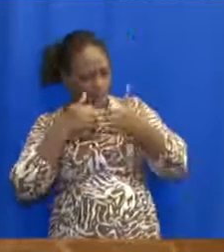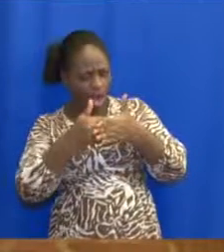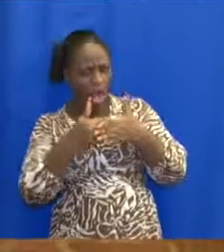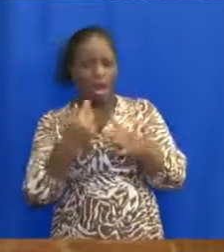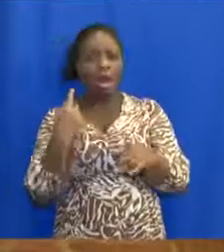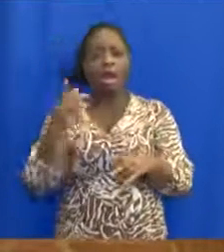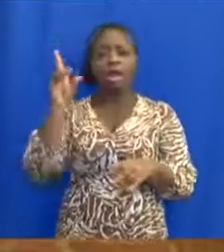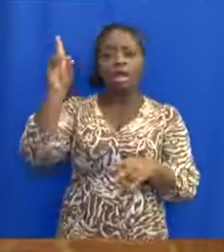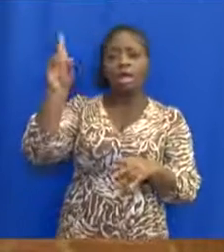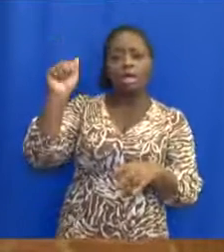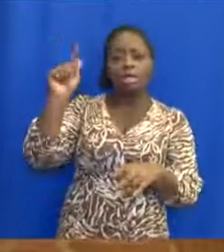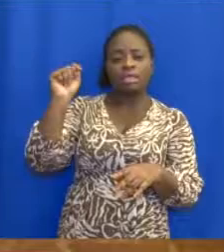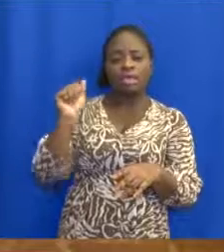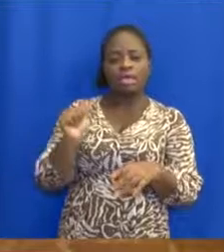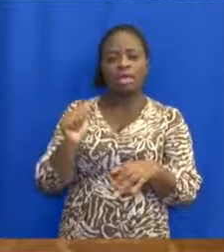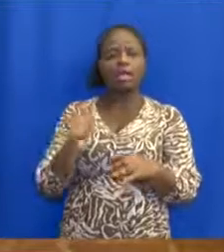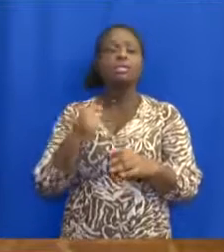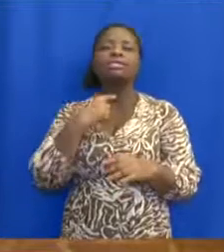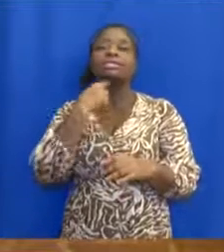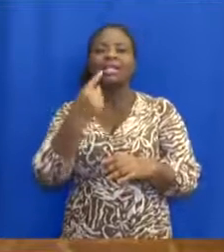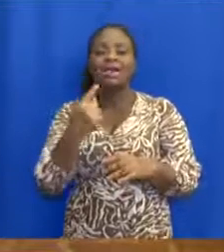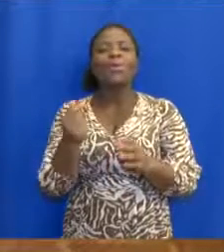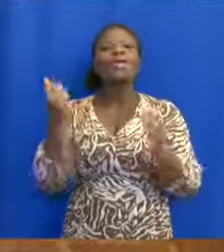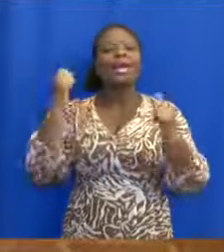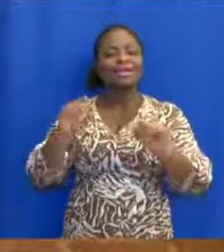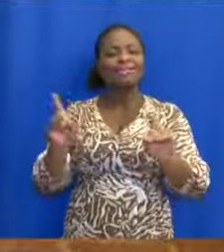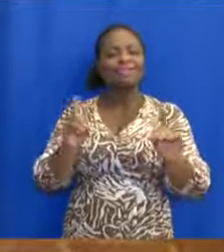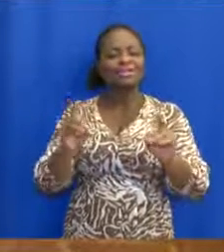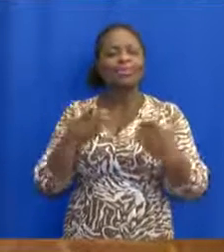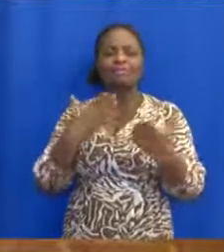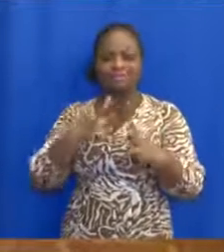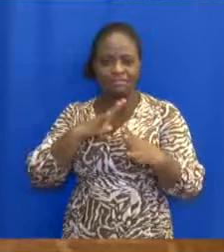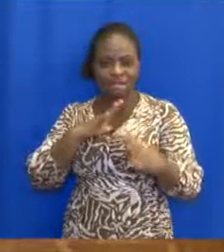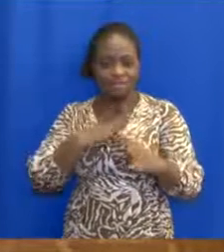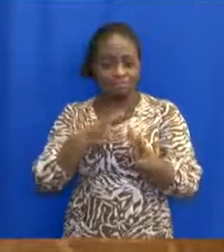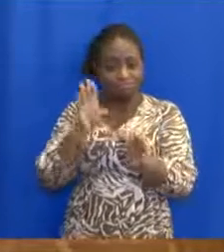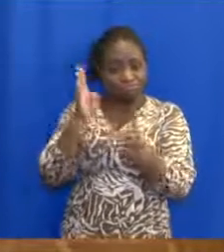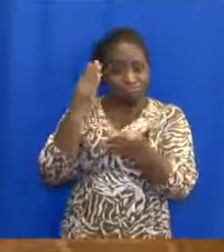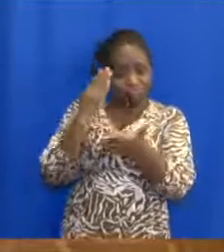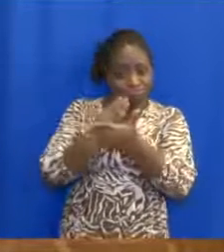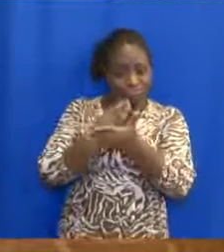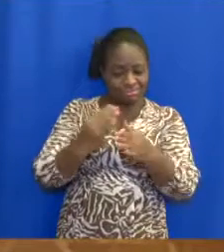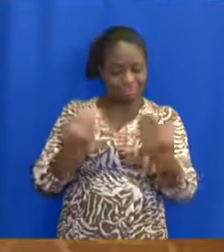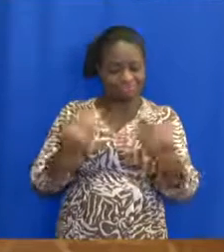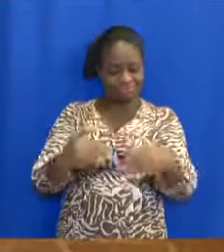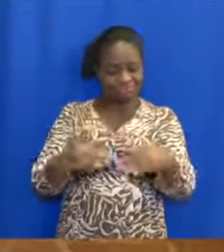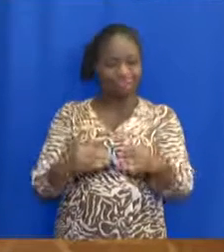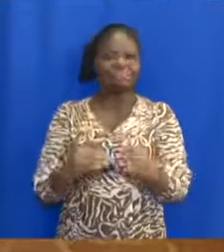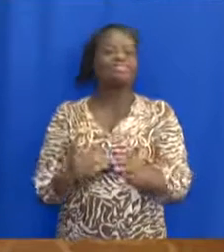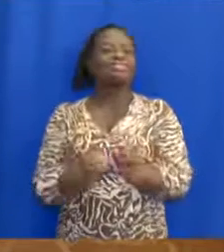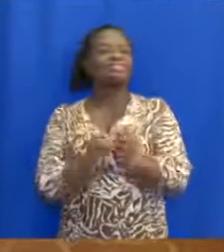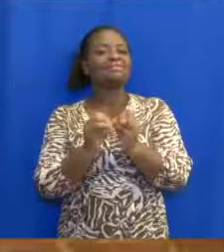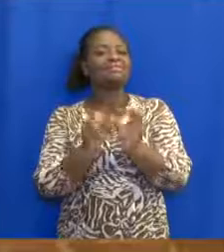tell you that we are steadily on the path towards limiting and containing the virus and ultimately defeating